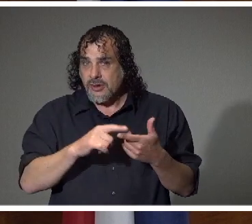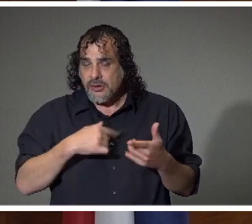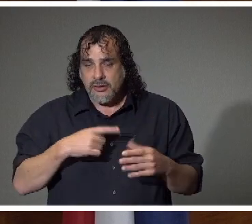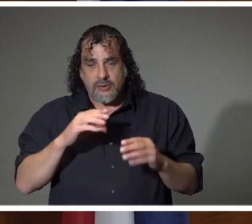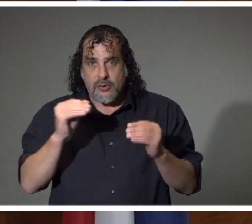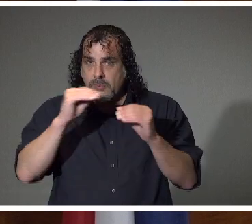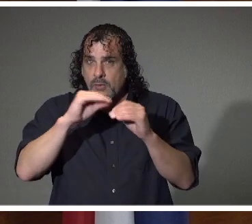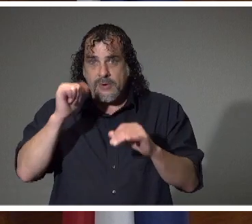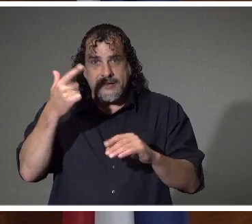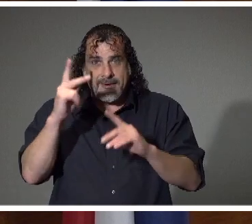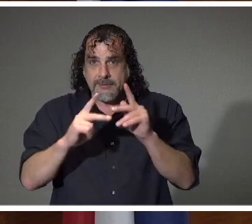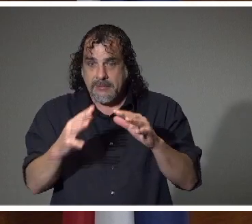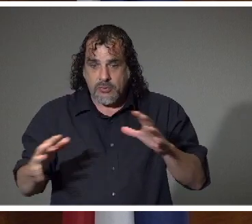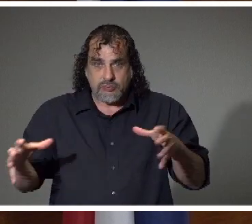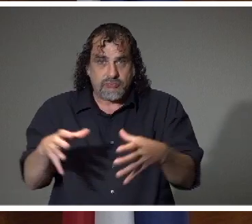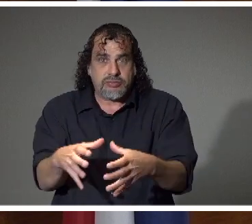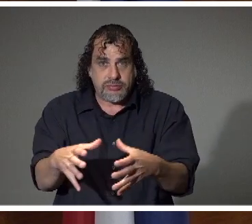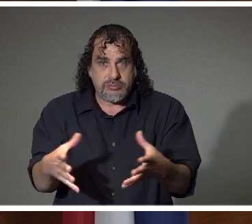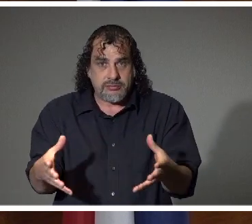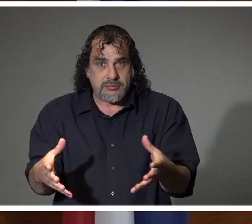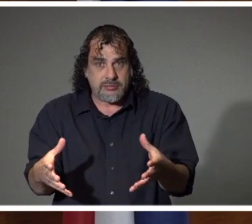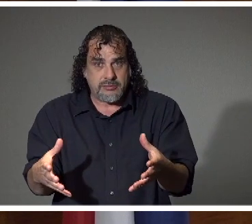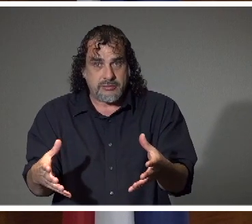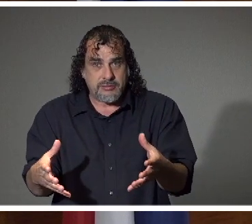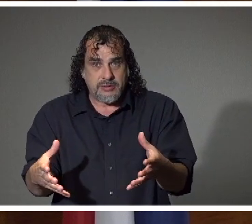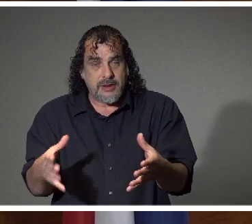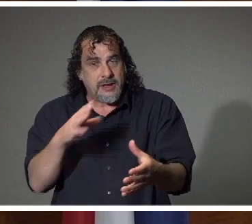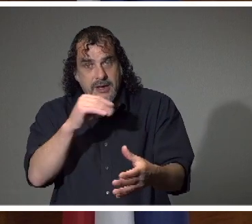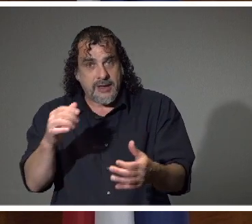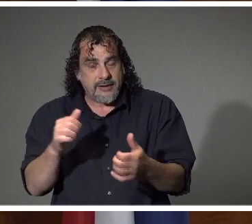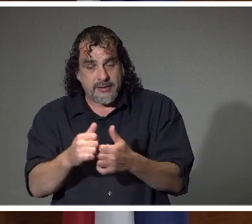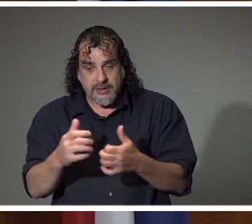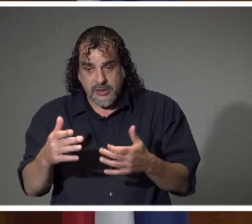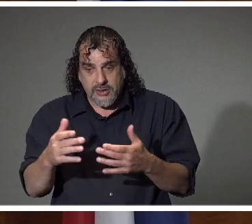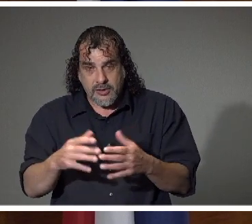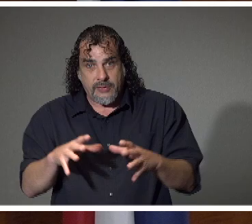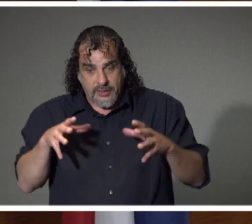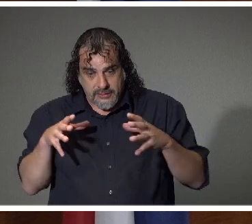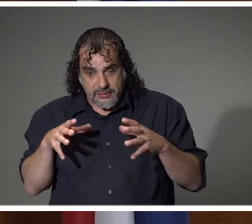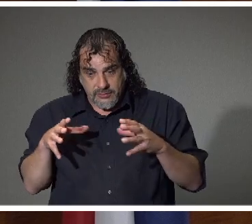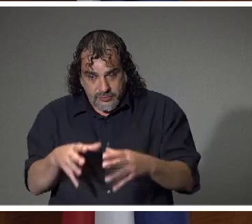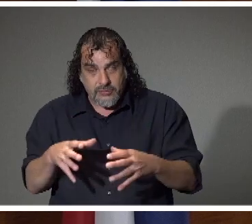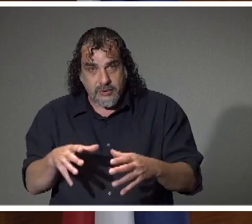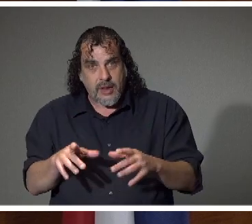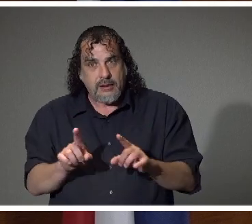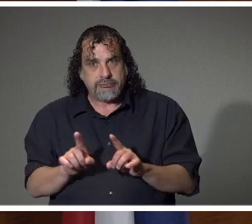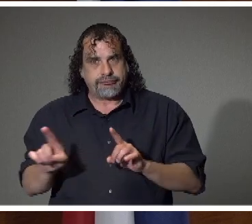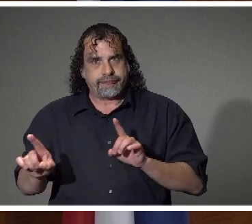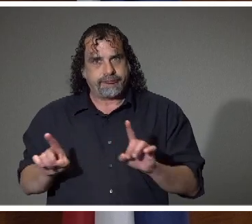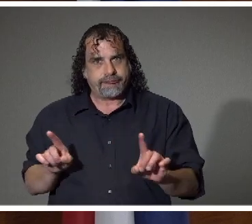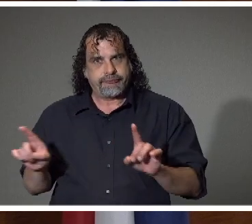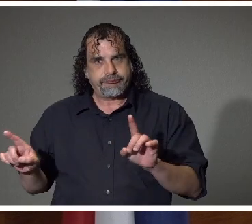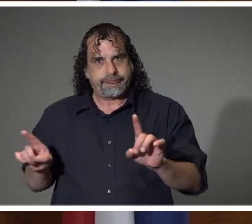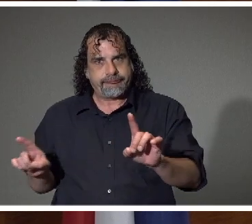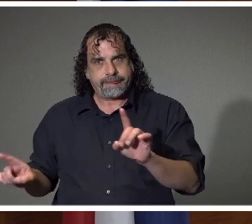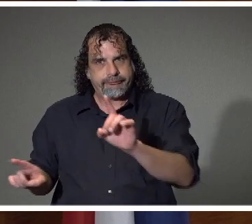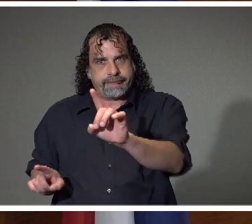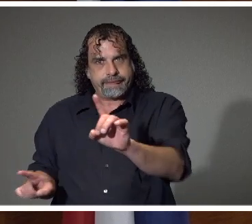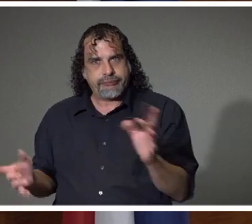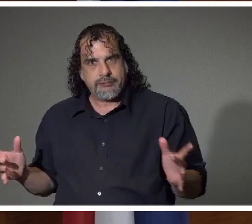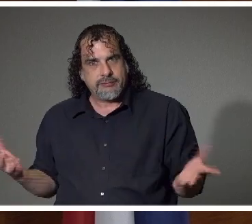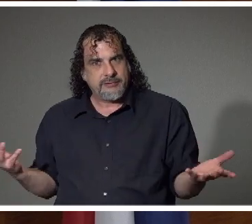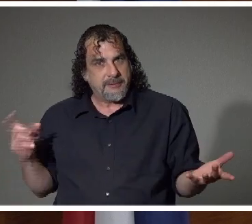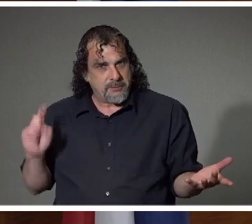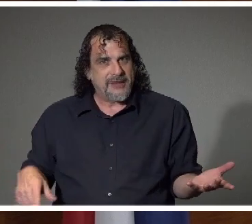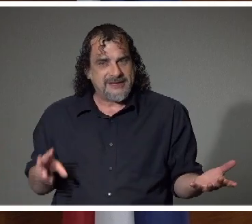10 people can gather in any one group, and that even those smaller than 10 must experience social distancing, such that they're